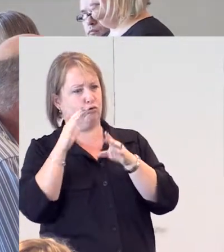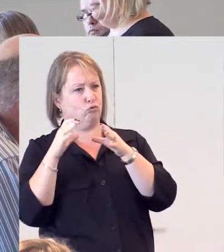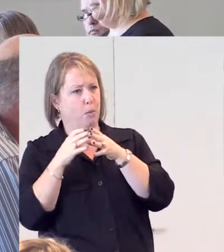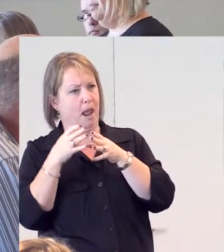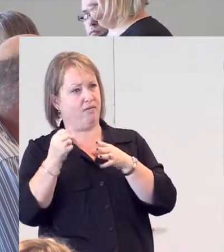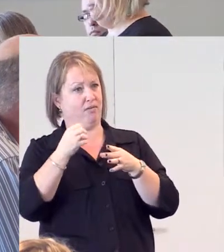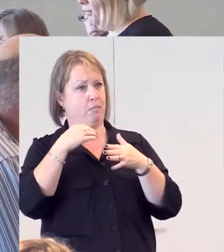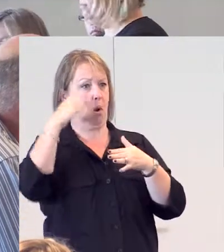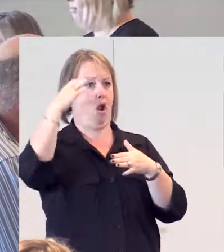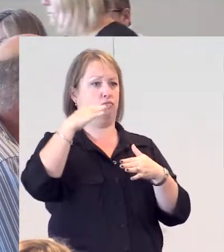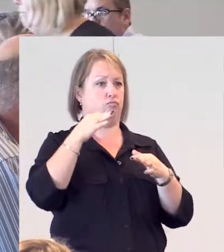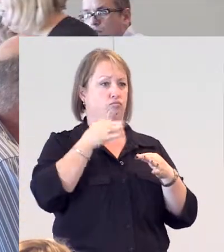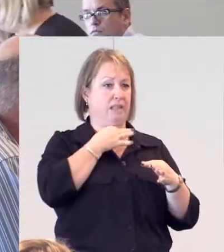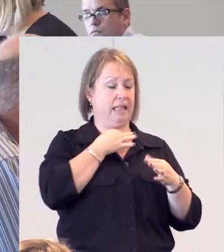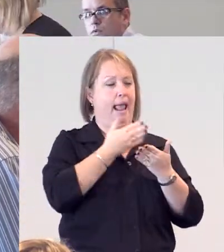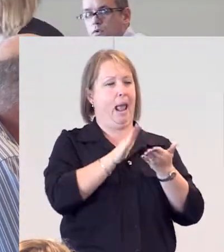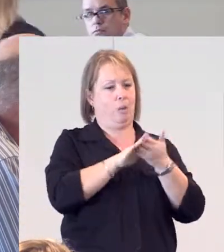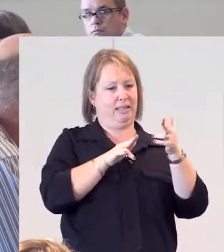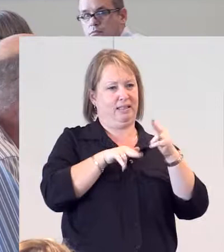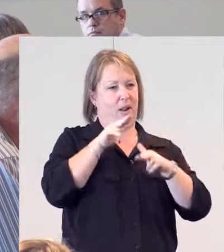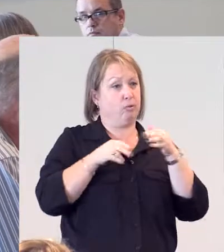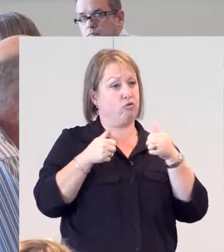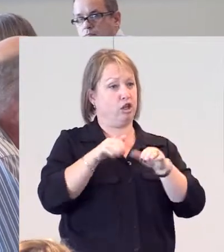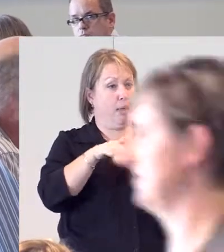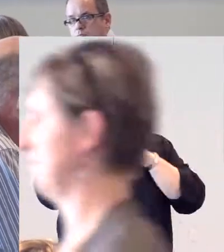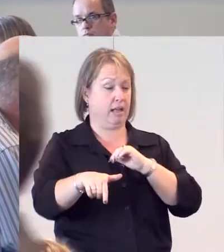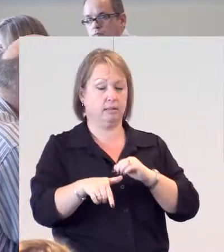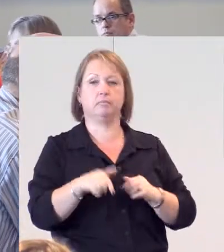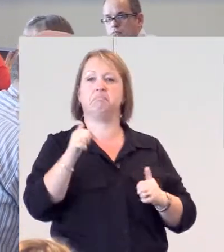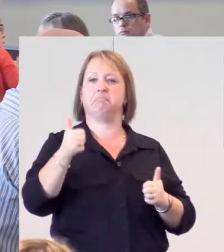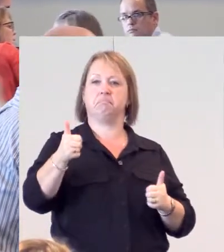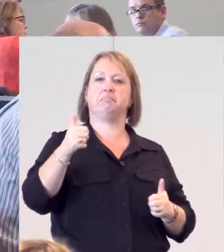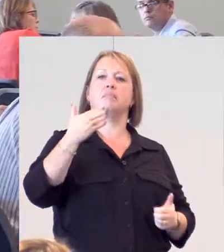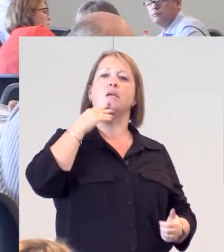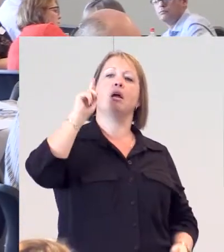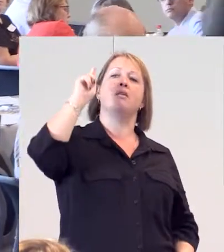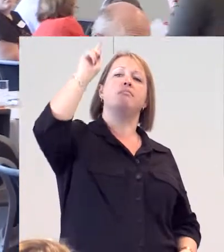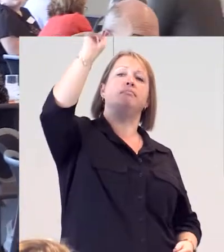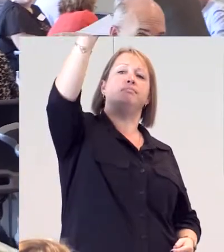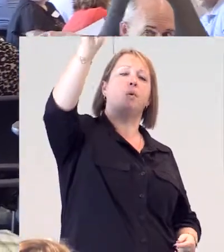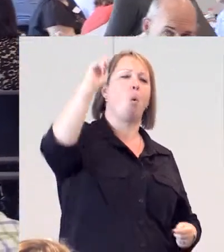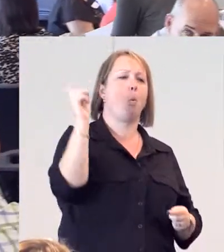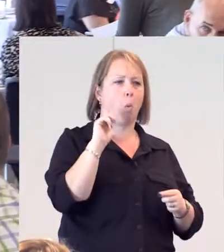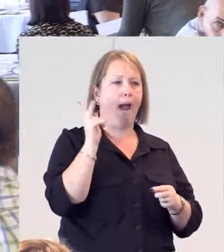going to develop around that? Excellent. Thank you. On this table back here, what data should we be collecting?